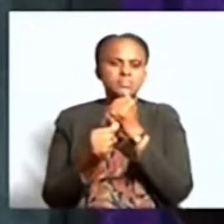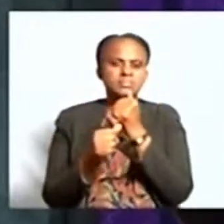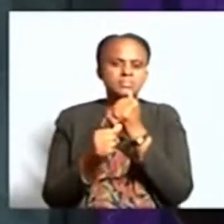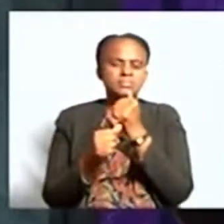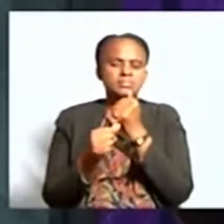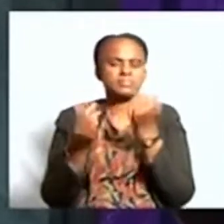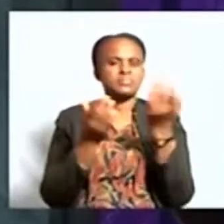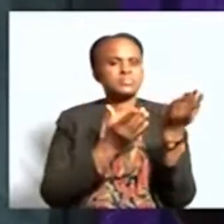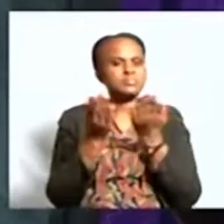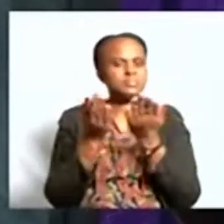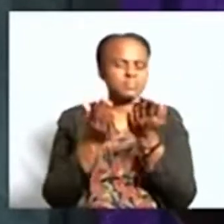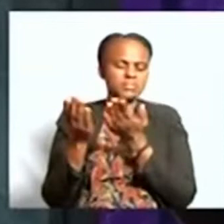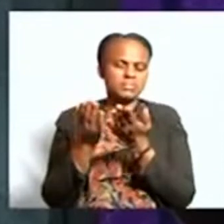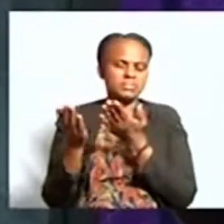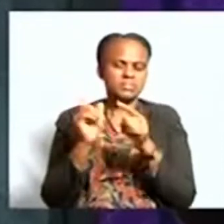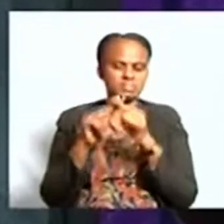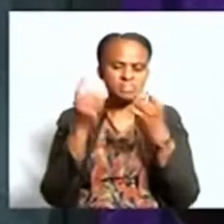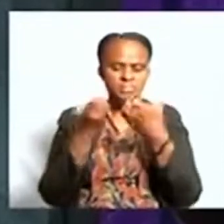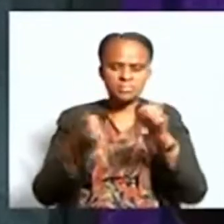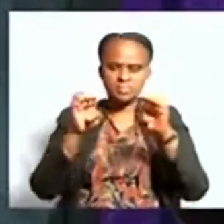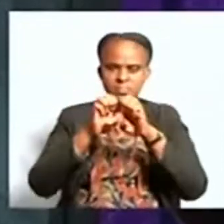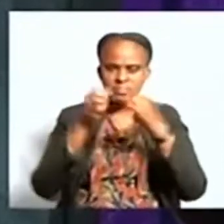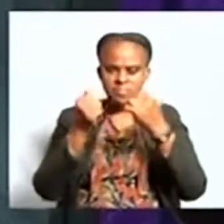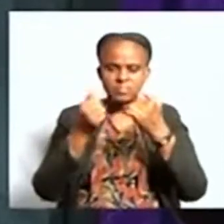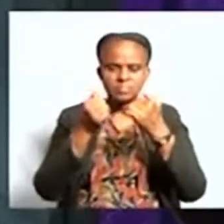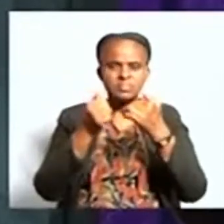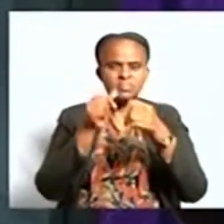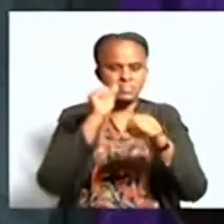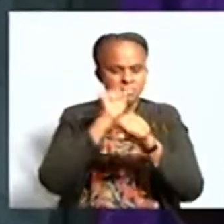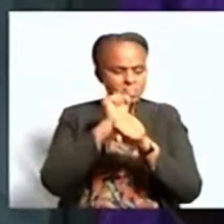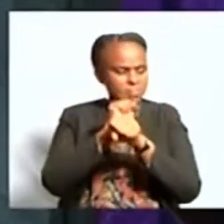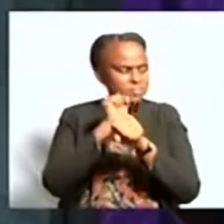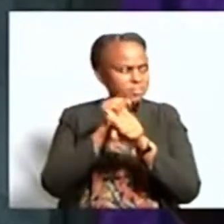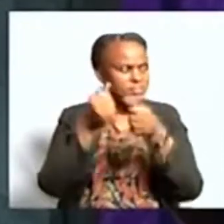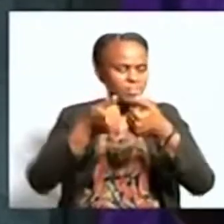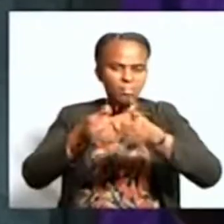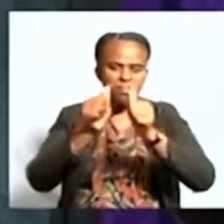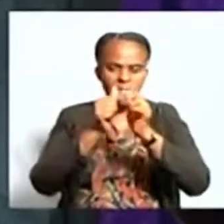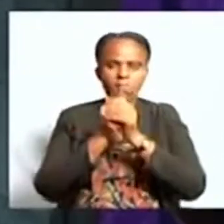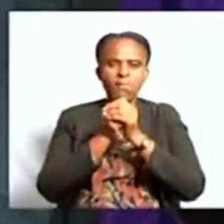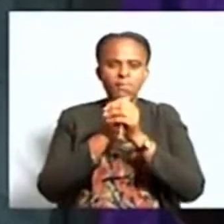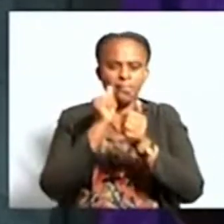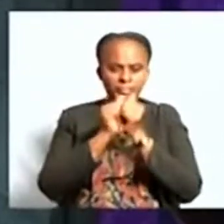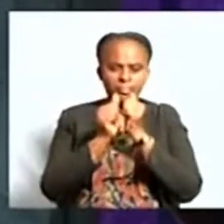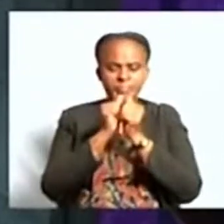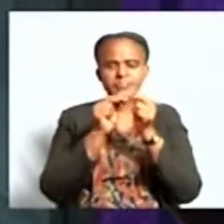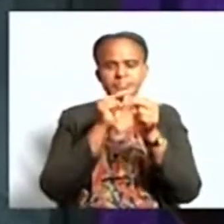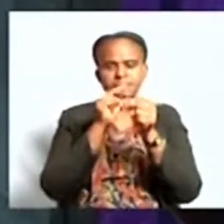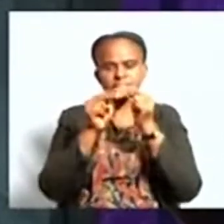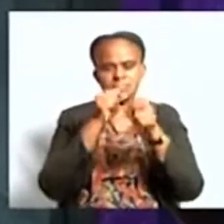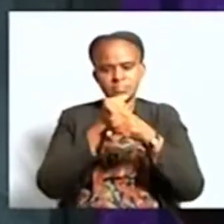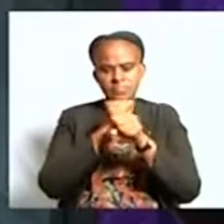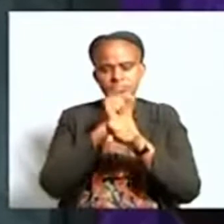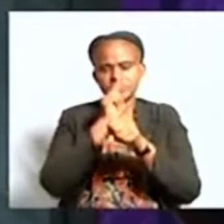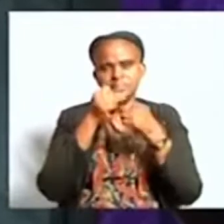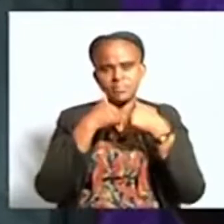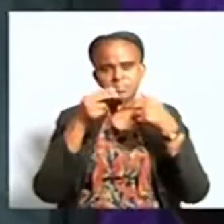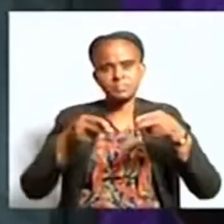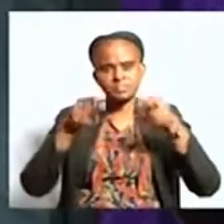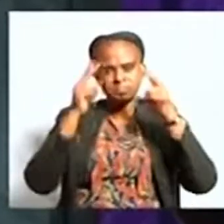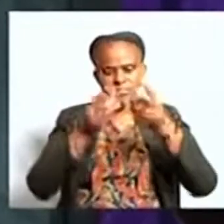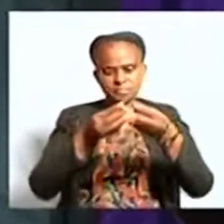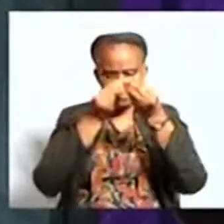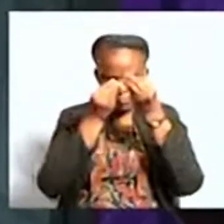get the services, but even the enforcement operations themselves, which are meant to ensure that there is a high